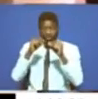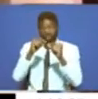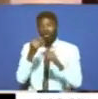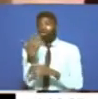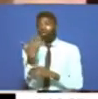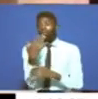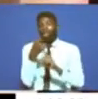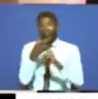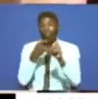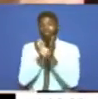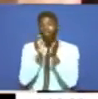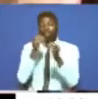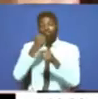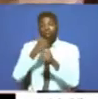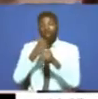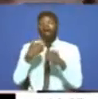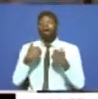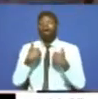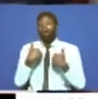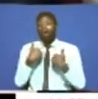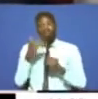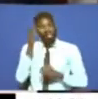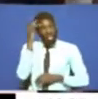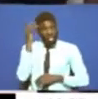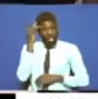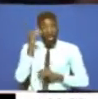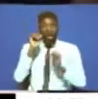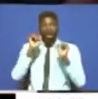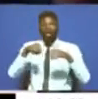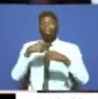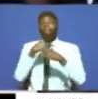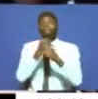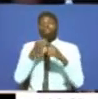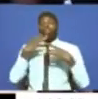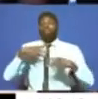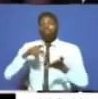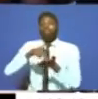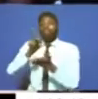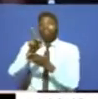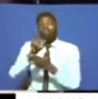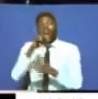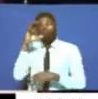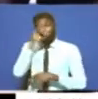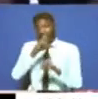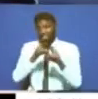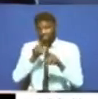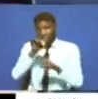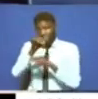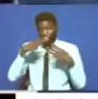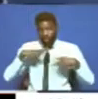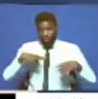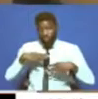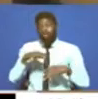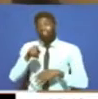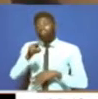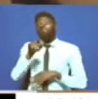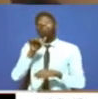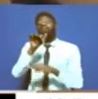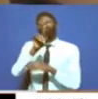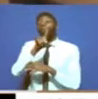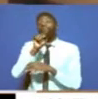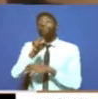that could result in the non-payment for contractors. On the same, Iwan contractors who were bidding as high as 1.2 million shillings